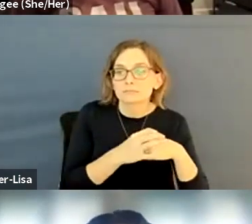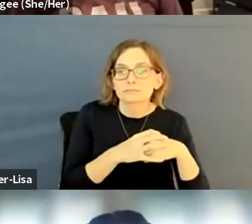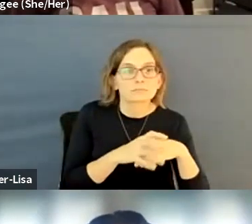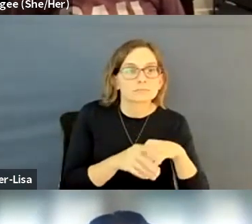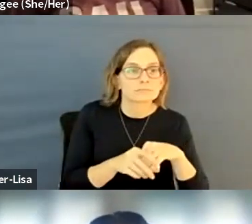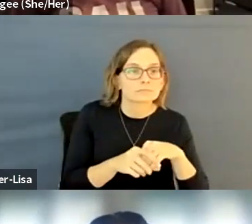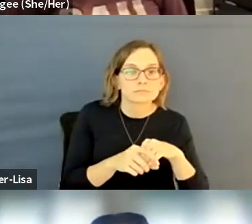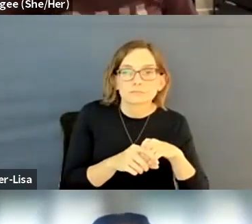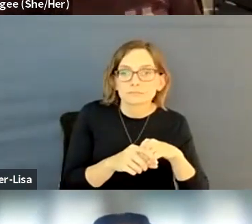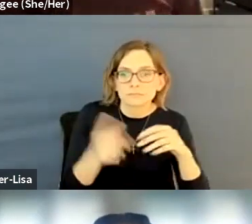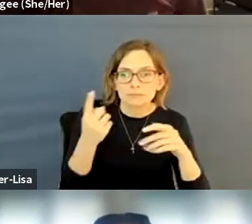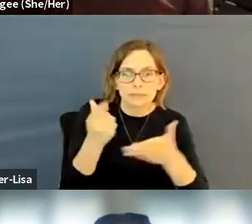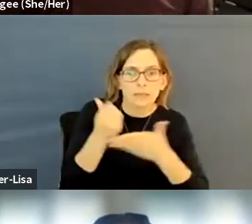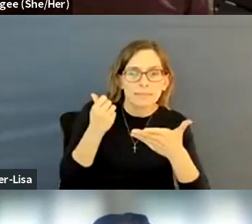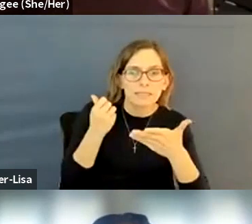Can someone